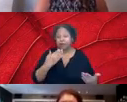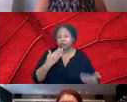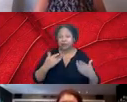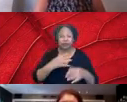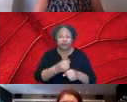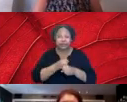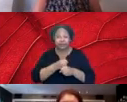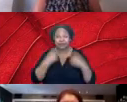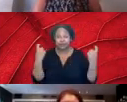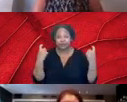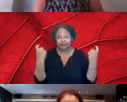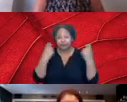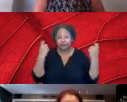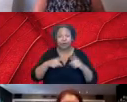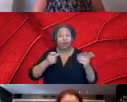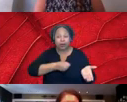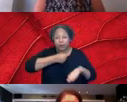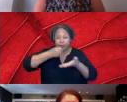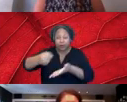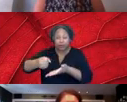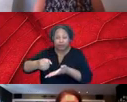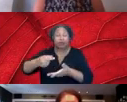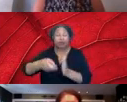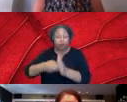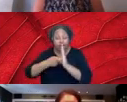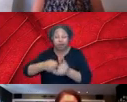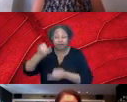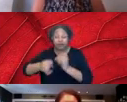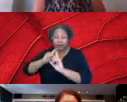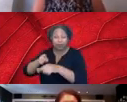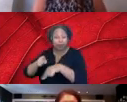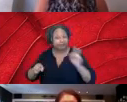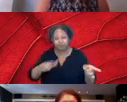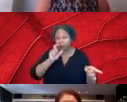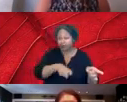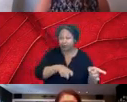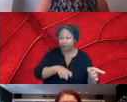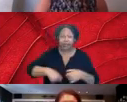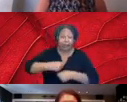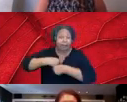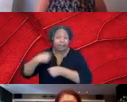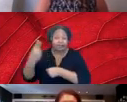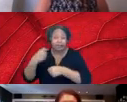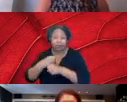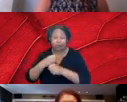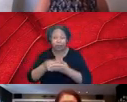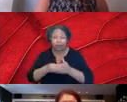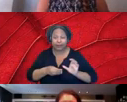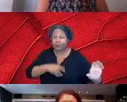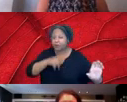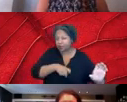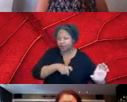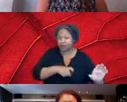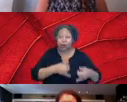grant, there is no need for a final report if you receive an award. There's no need to produce something with the award money. This is an award for